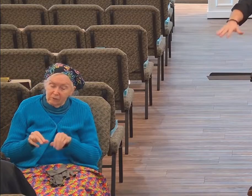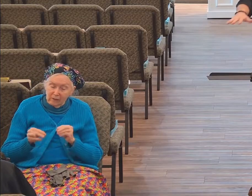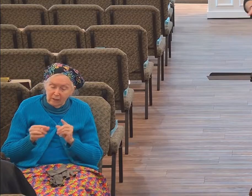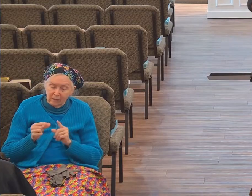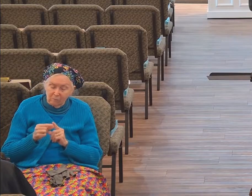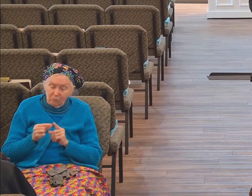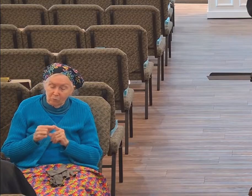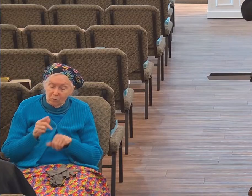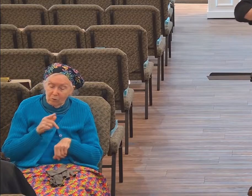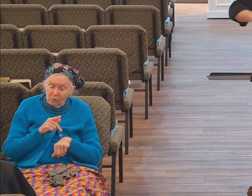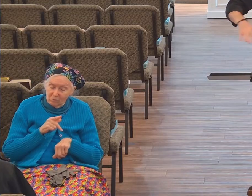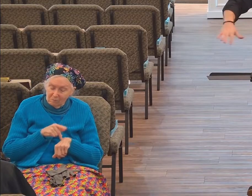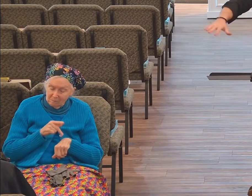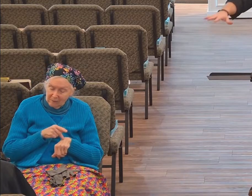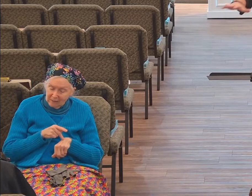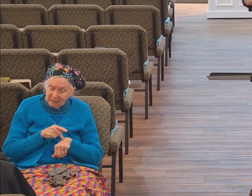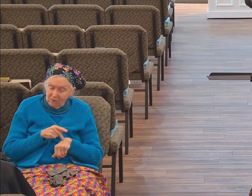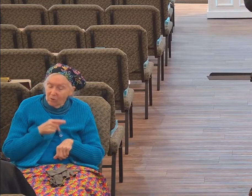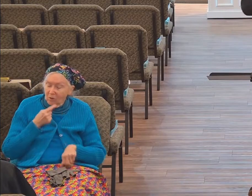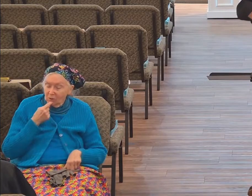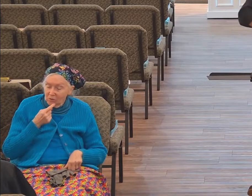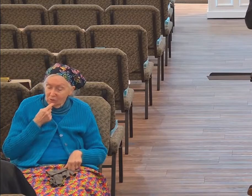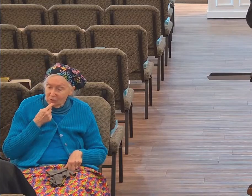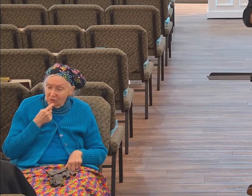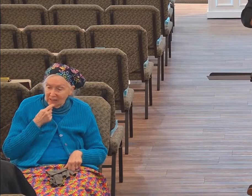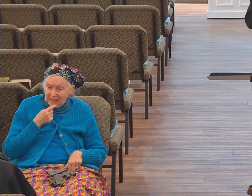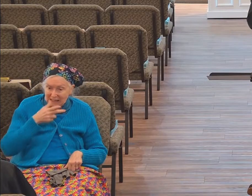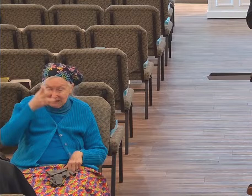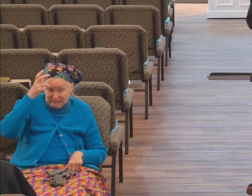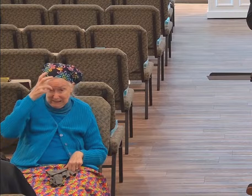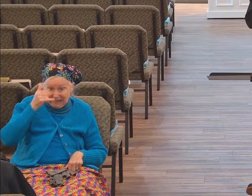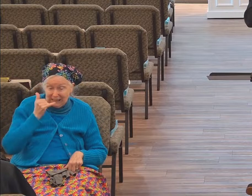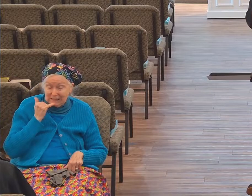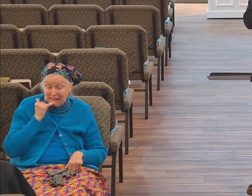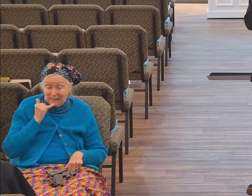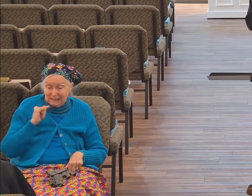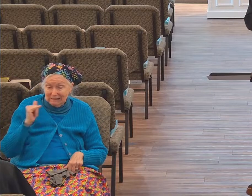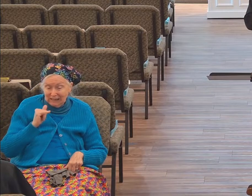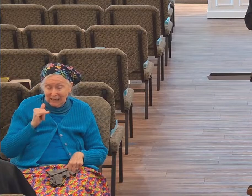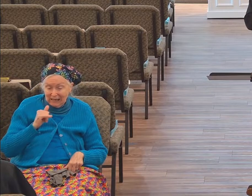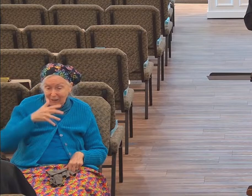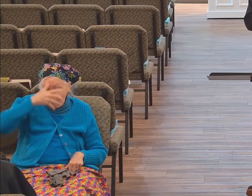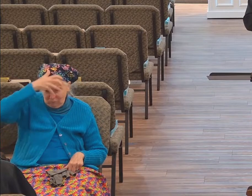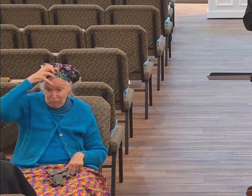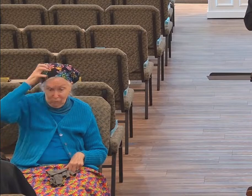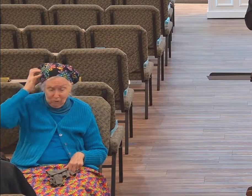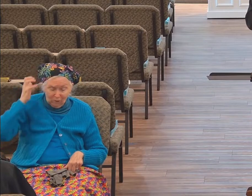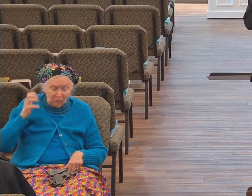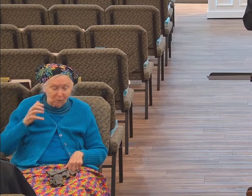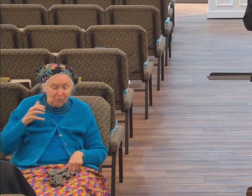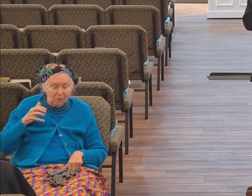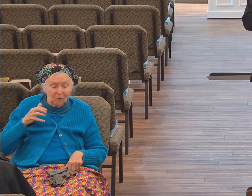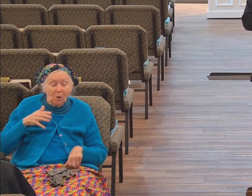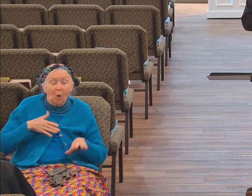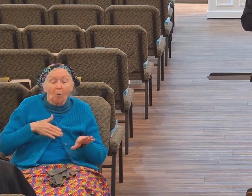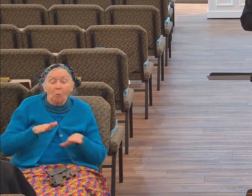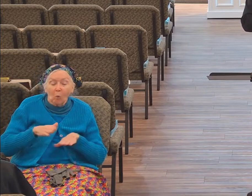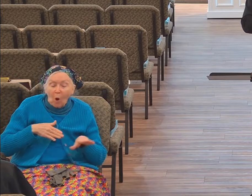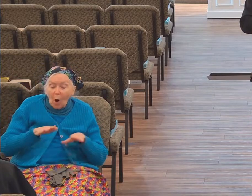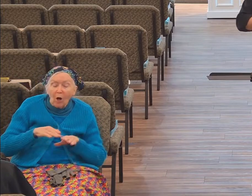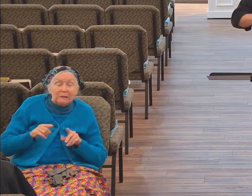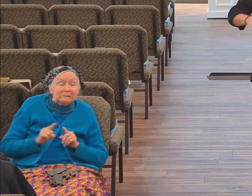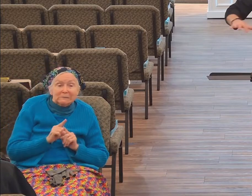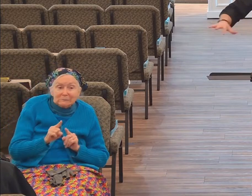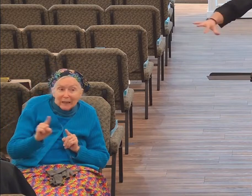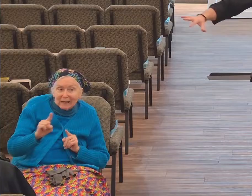lion, walking about, seeking whom he may devour, doing the same thing, but for different reasons. Okay? I love this word. Absolutely love this word. Because